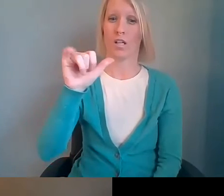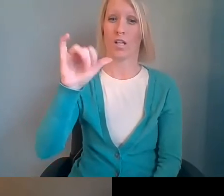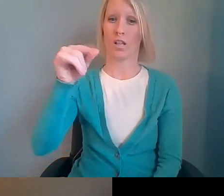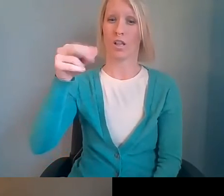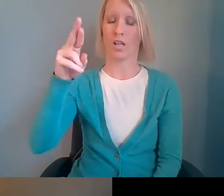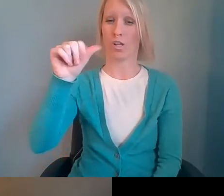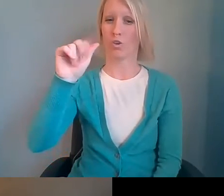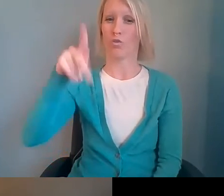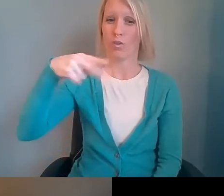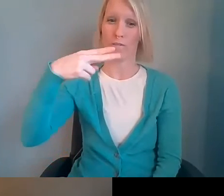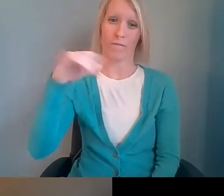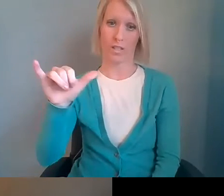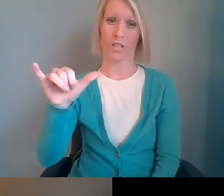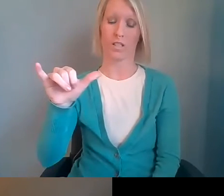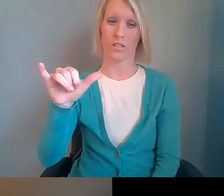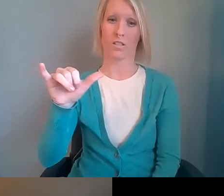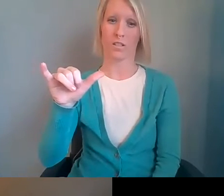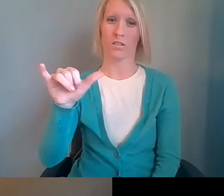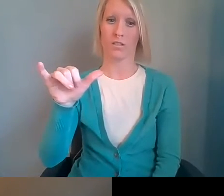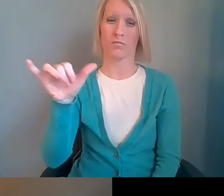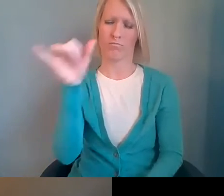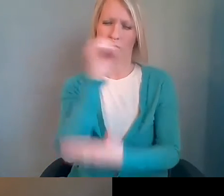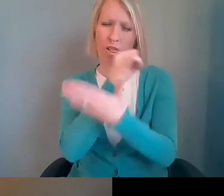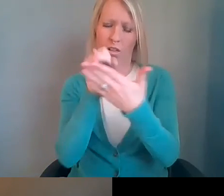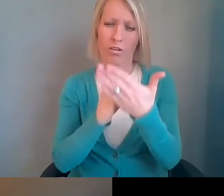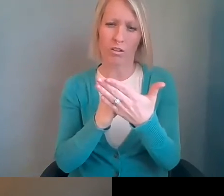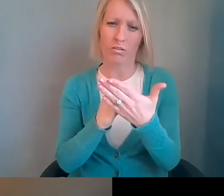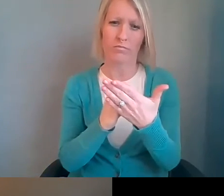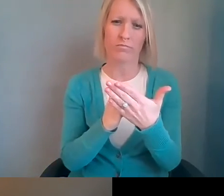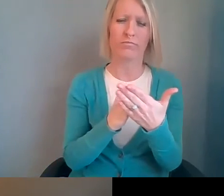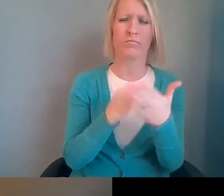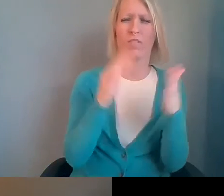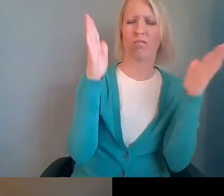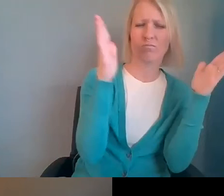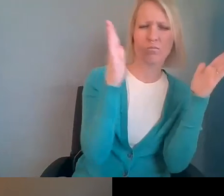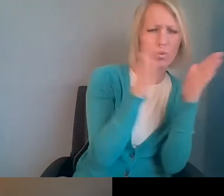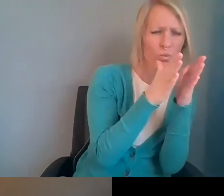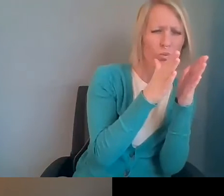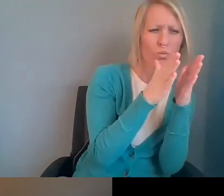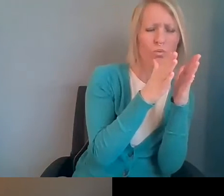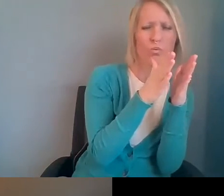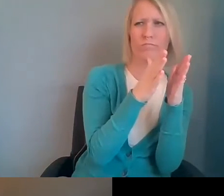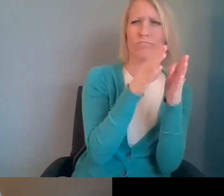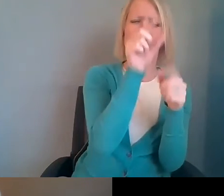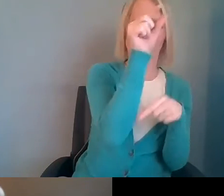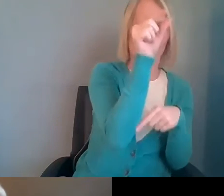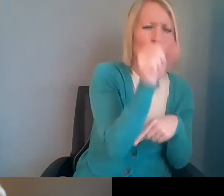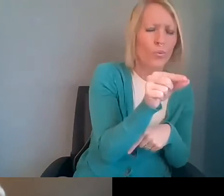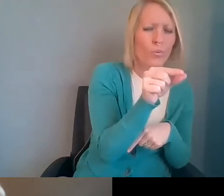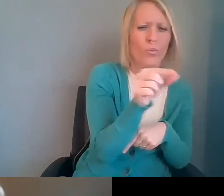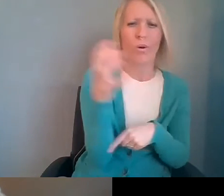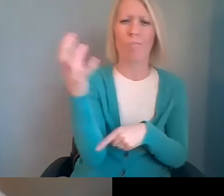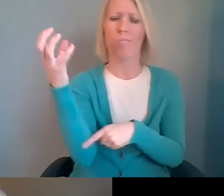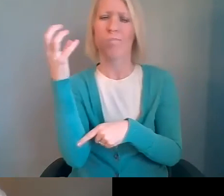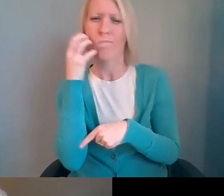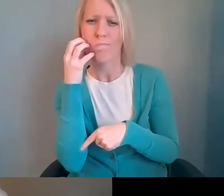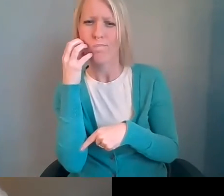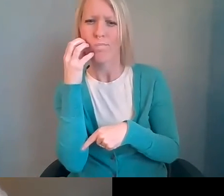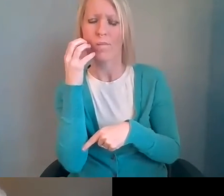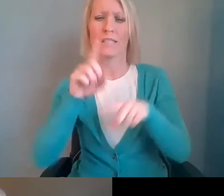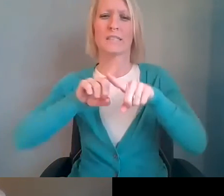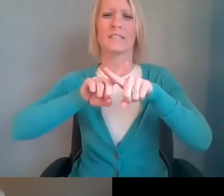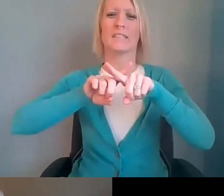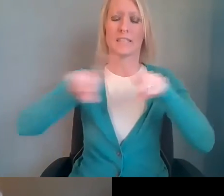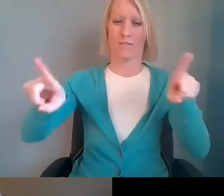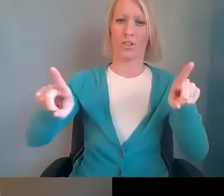streak when you pull it down, and then when you go across, it can be very narrow. So like like you see the copies of the